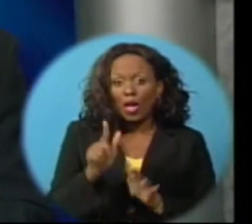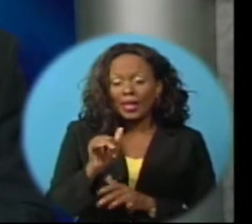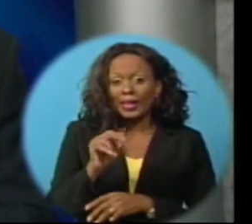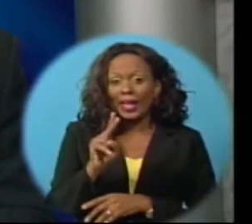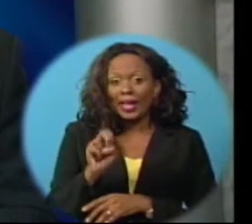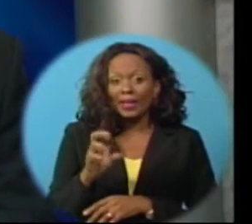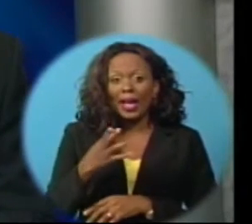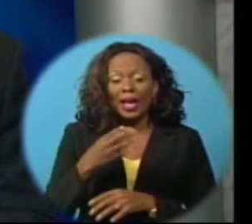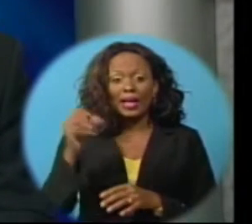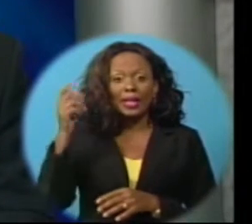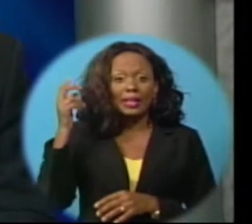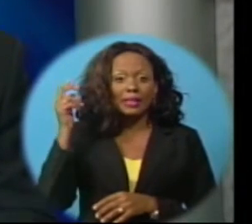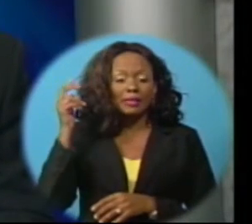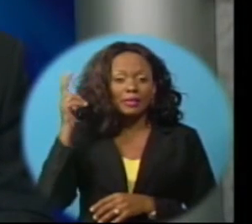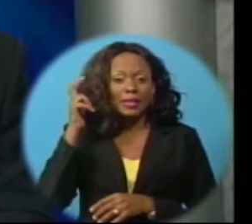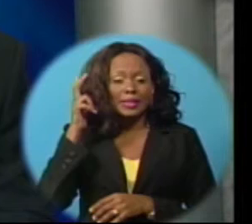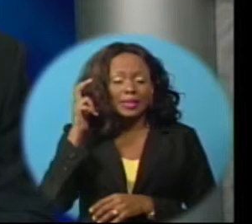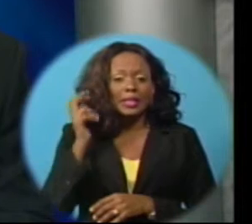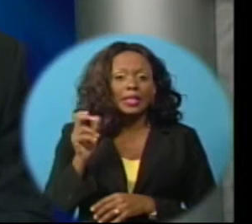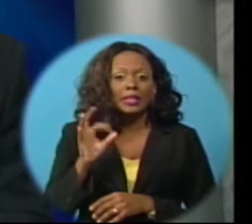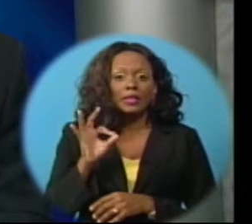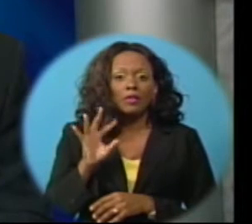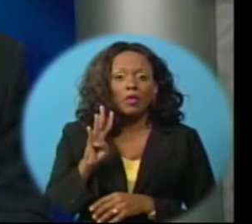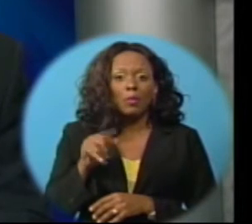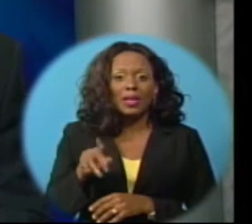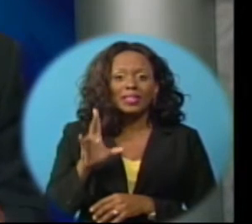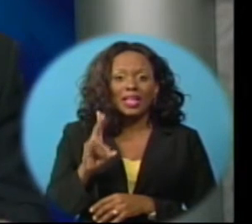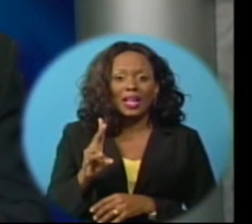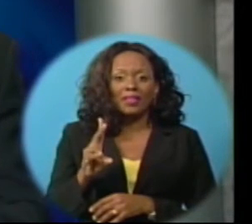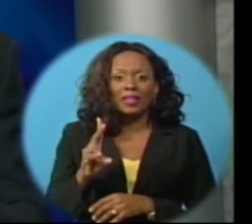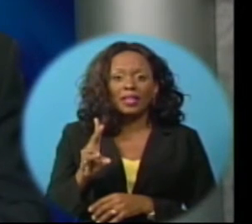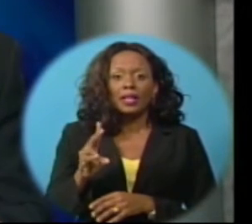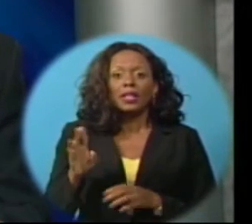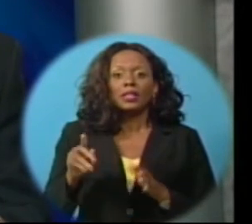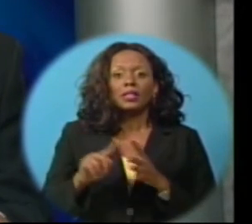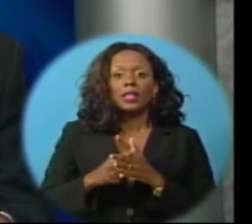QFM. They will bring live coverage of the opening ceremony and opening game from 4 p.m.